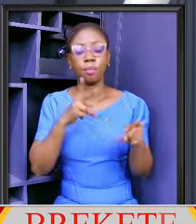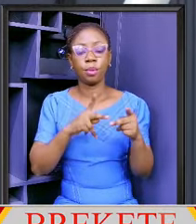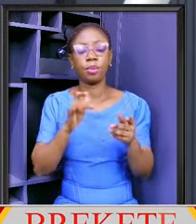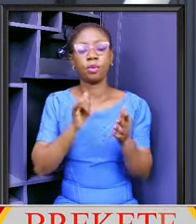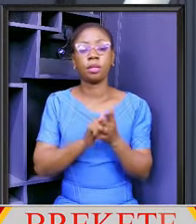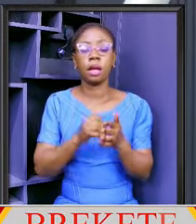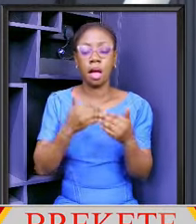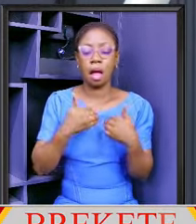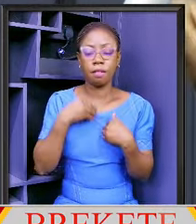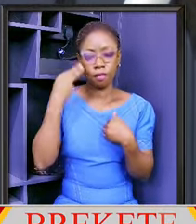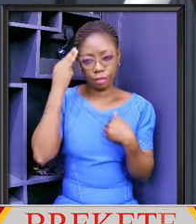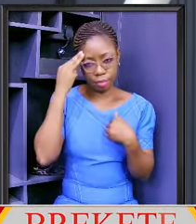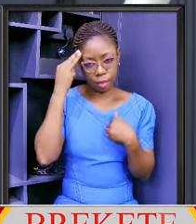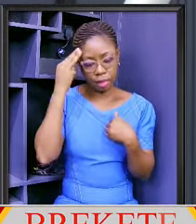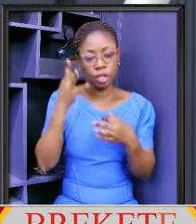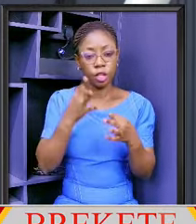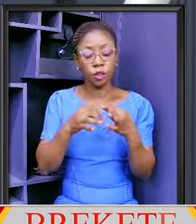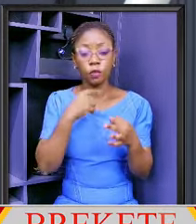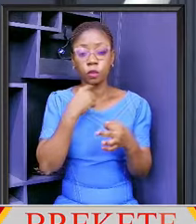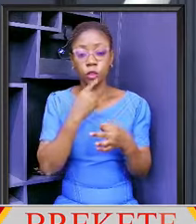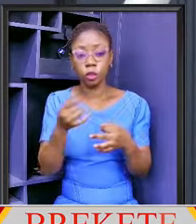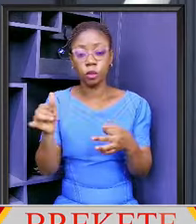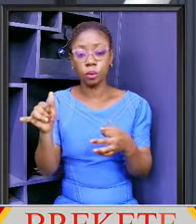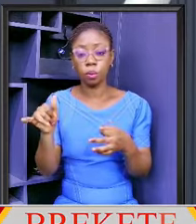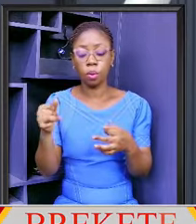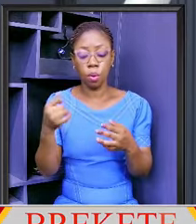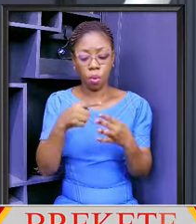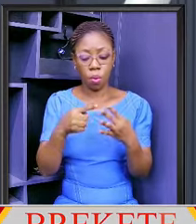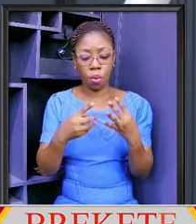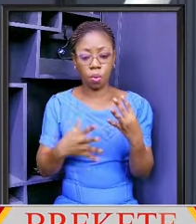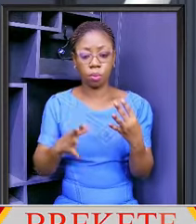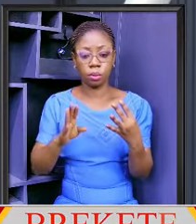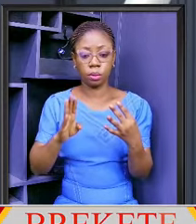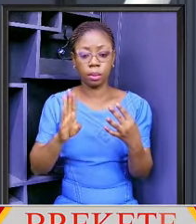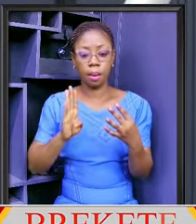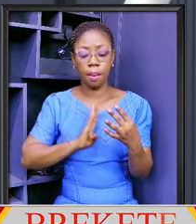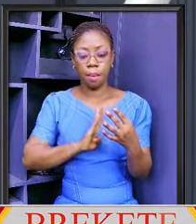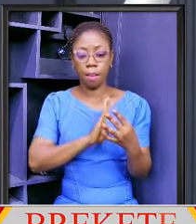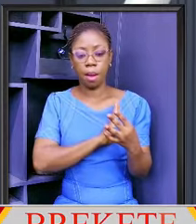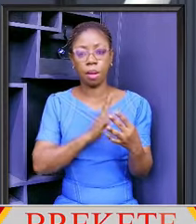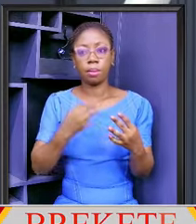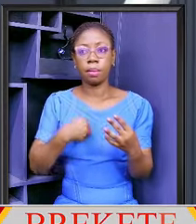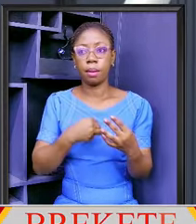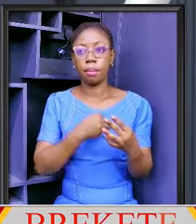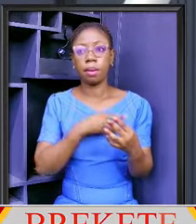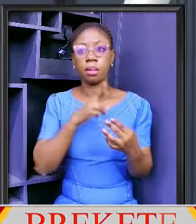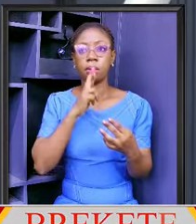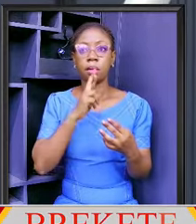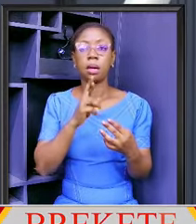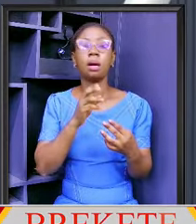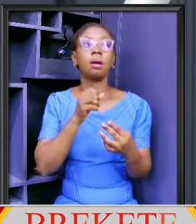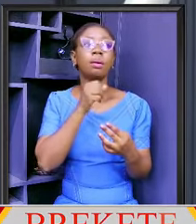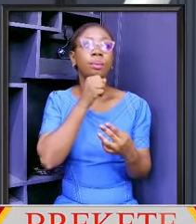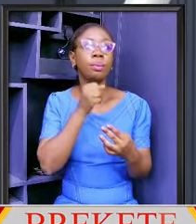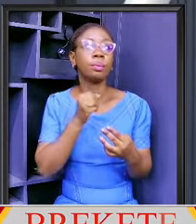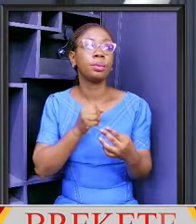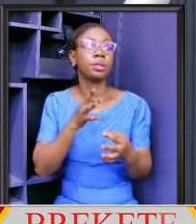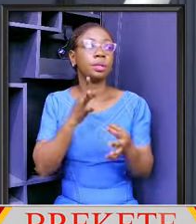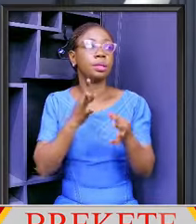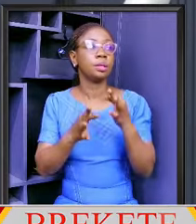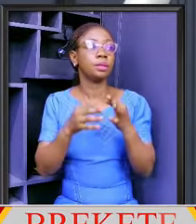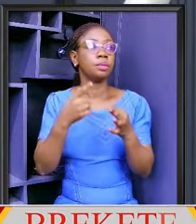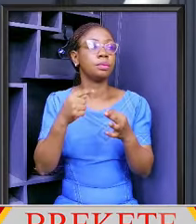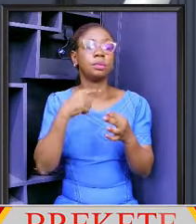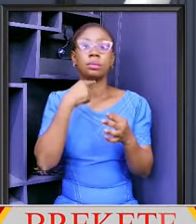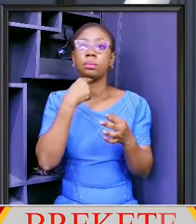get mind if you talk say those board members then they elderly, then they, in fact, in this man tell me outside, he no